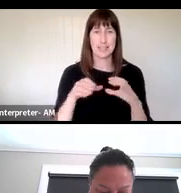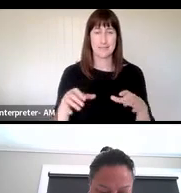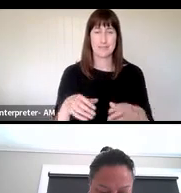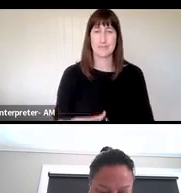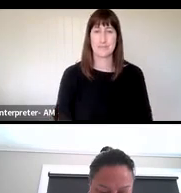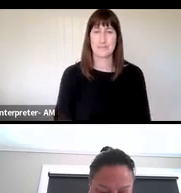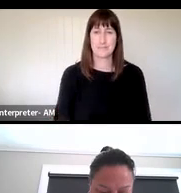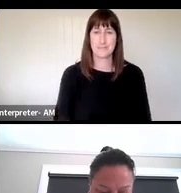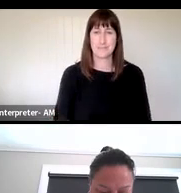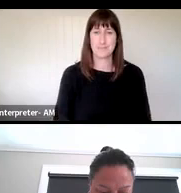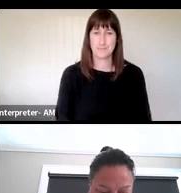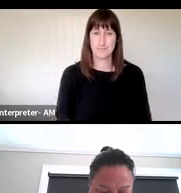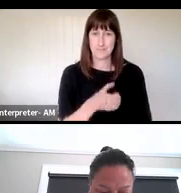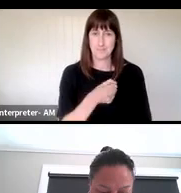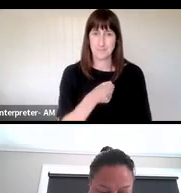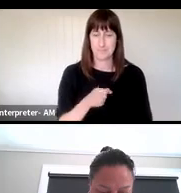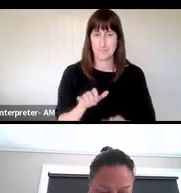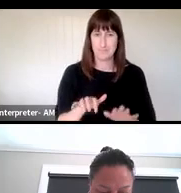let's get the